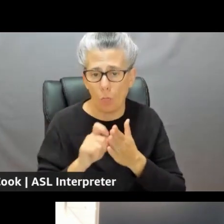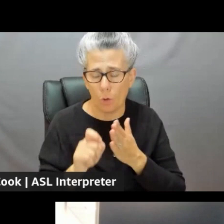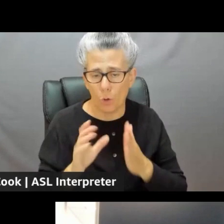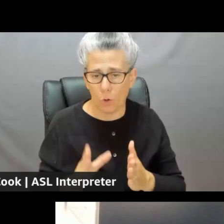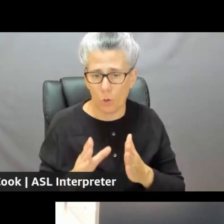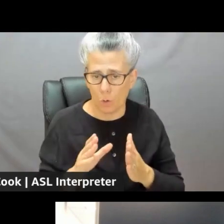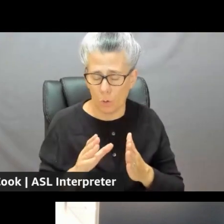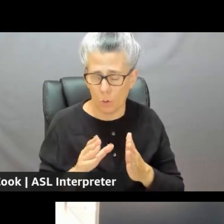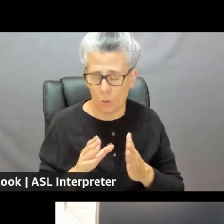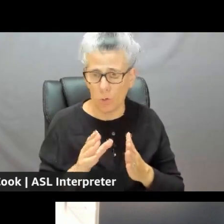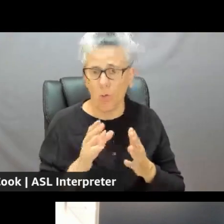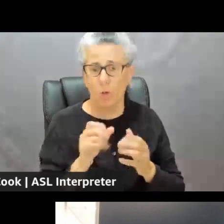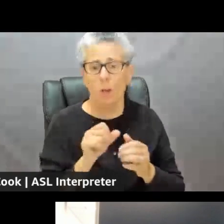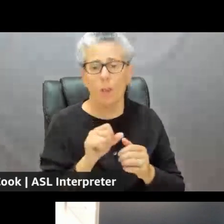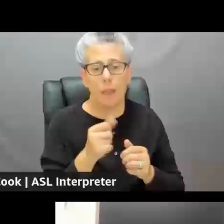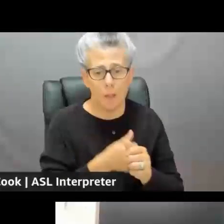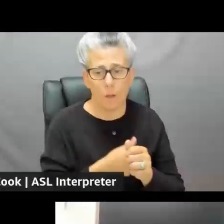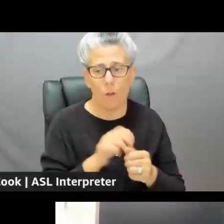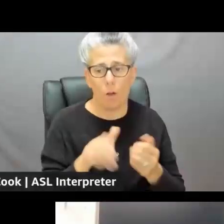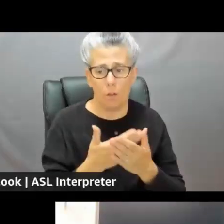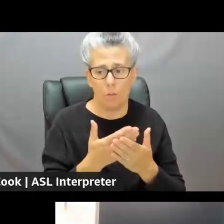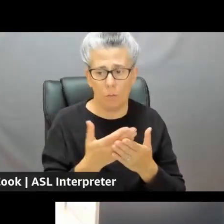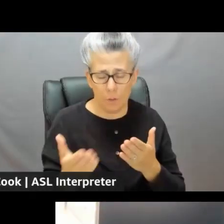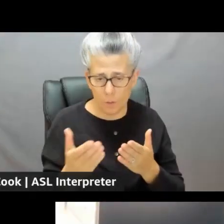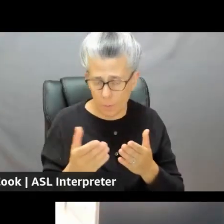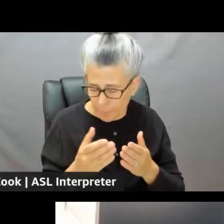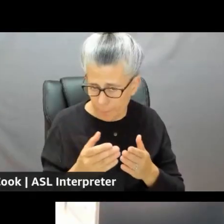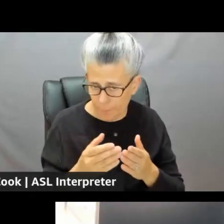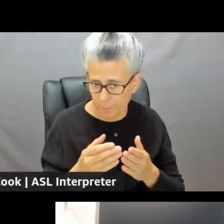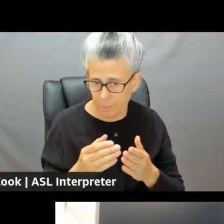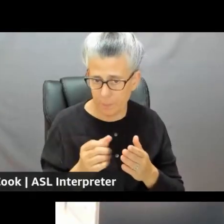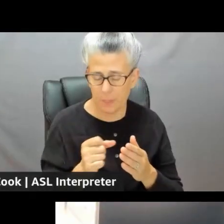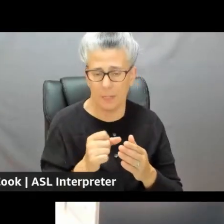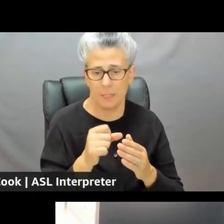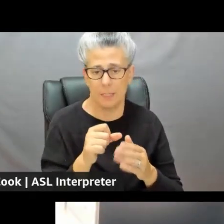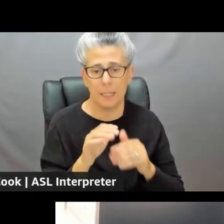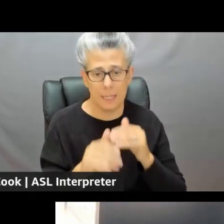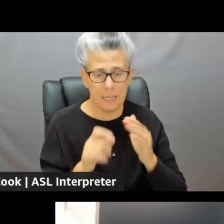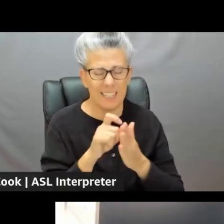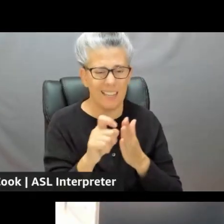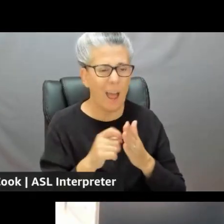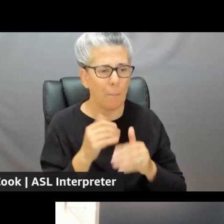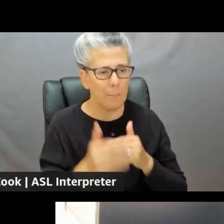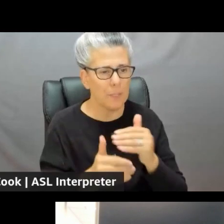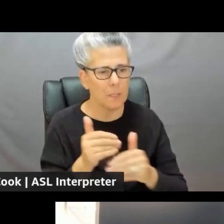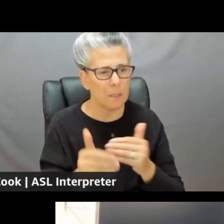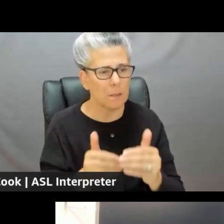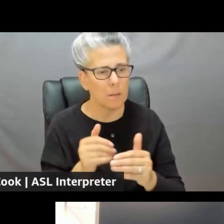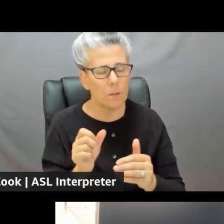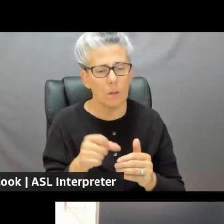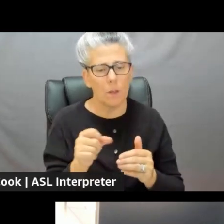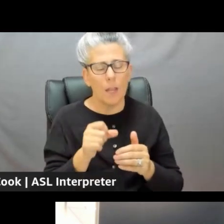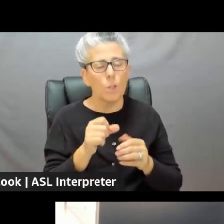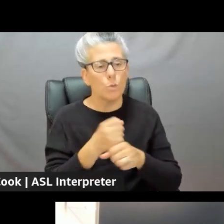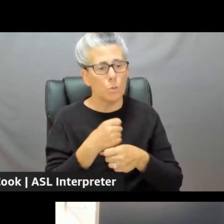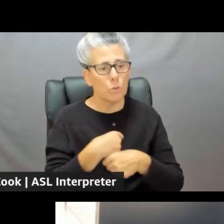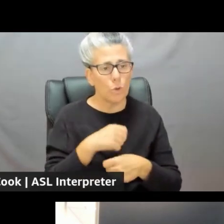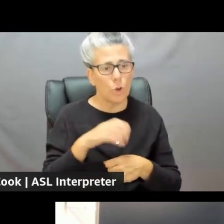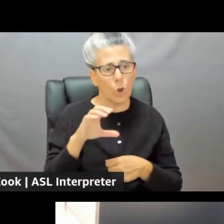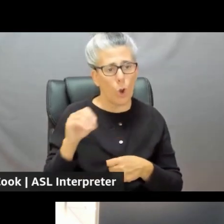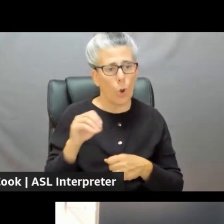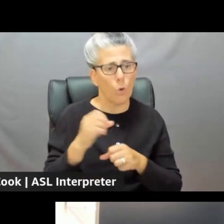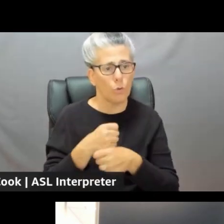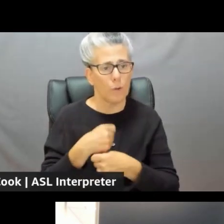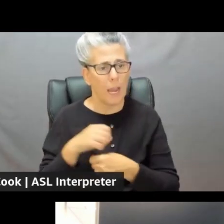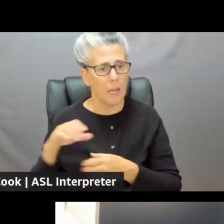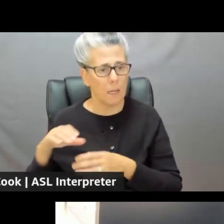you define like, okay, these are the resources I need. This is how I need it, and that's what you would do. You would just go create a stack, which will then be